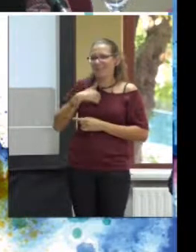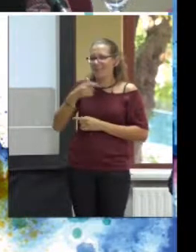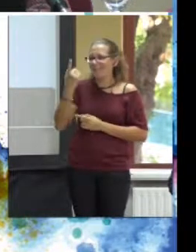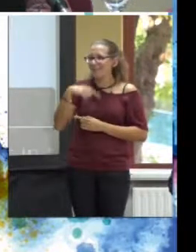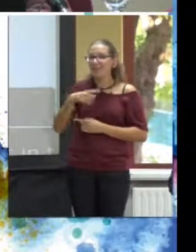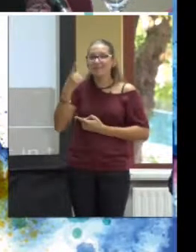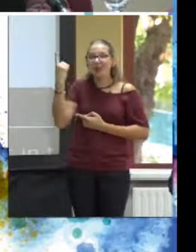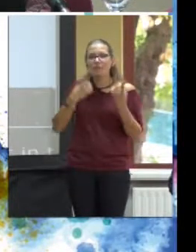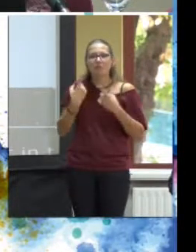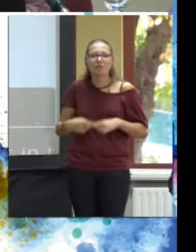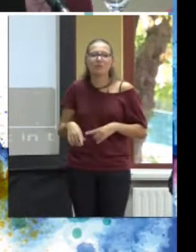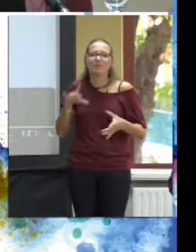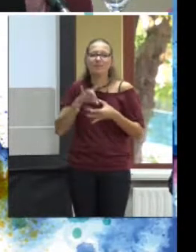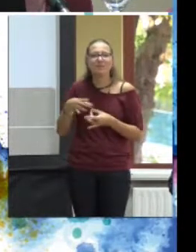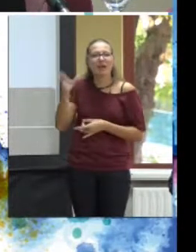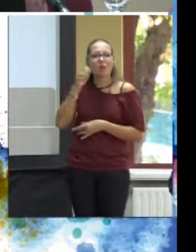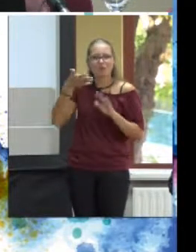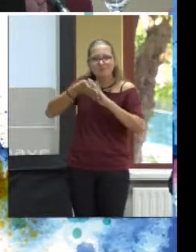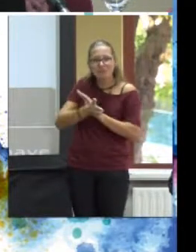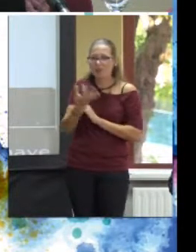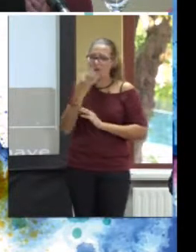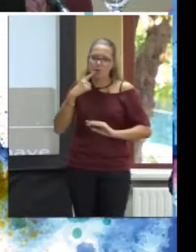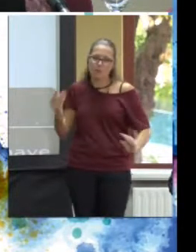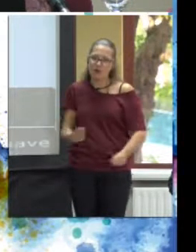have to improve, of course,